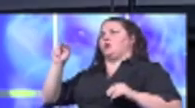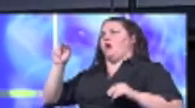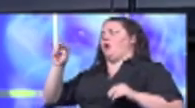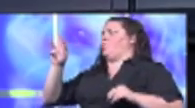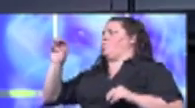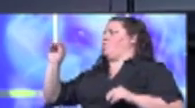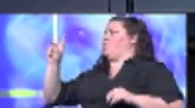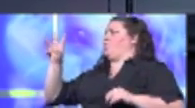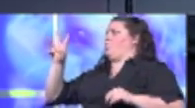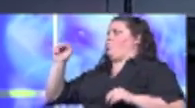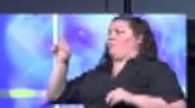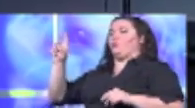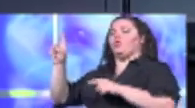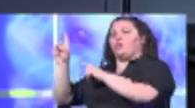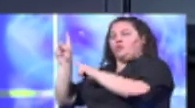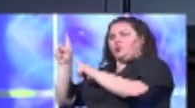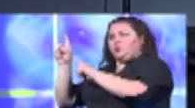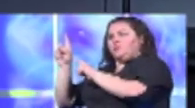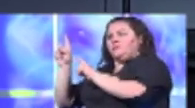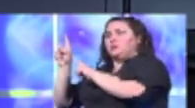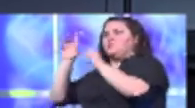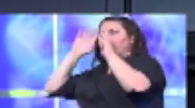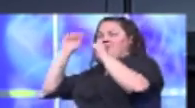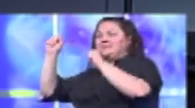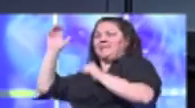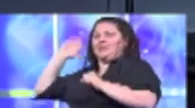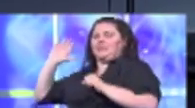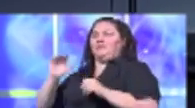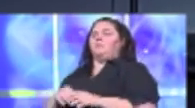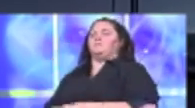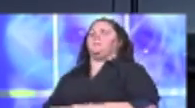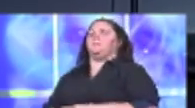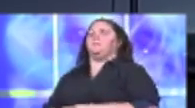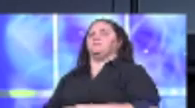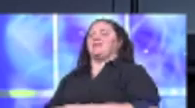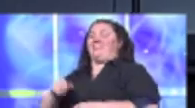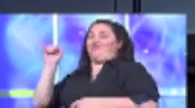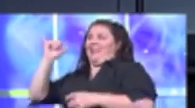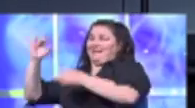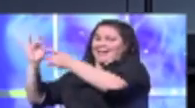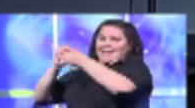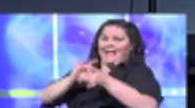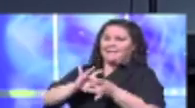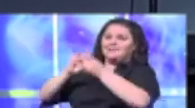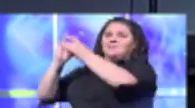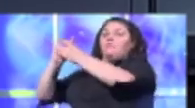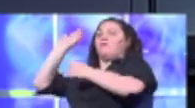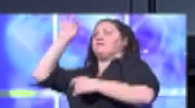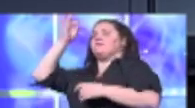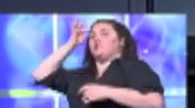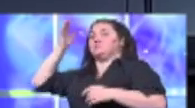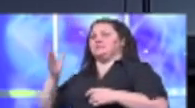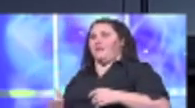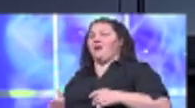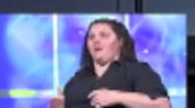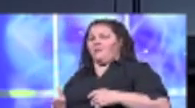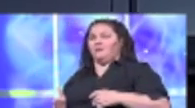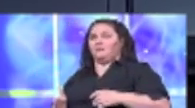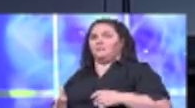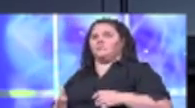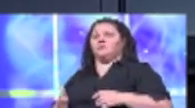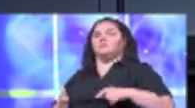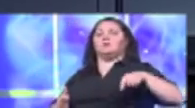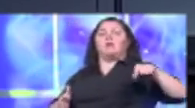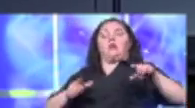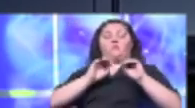Woodworth. And he, in fact, was present there. Part of this interconnectivity between the federal side of the House and